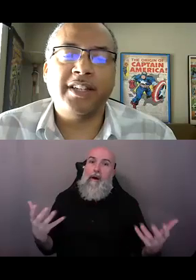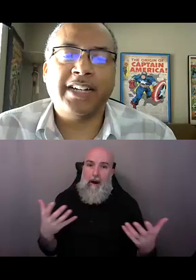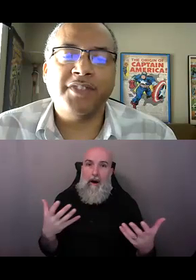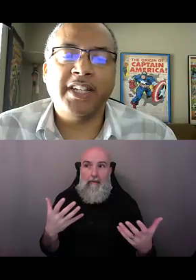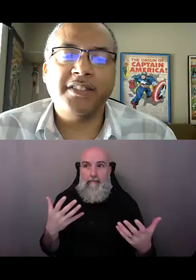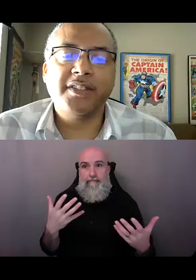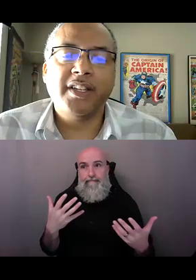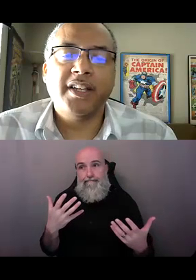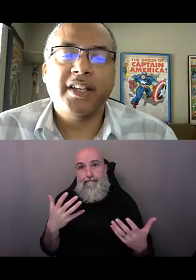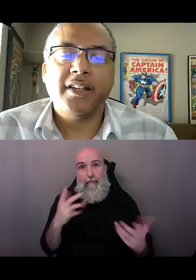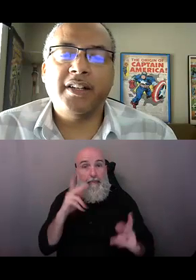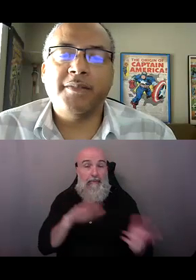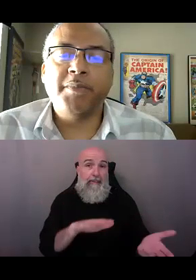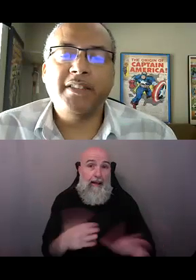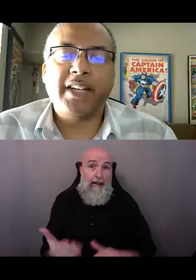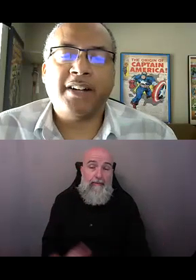unfortunately, a lot of deaths.